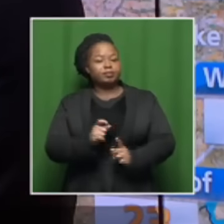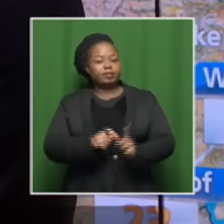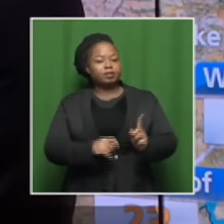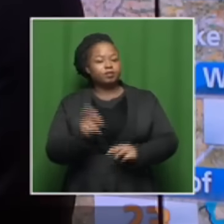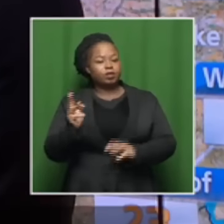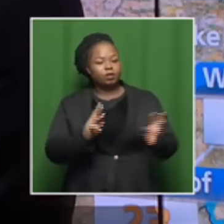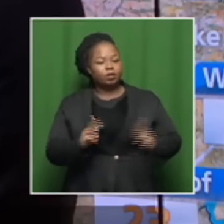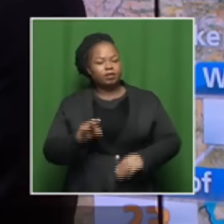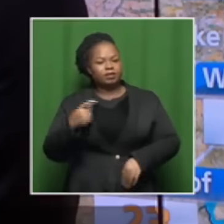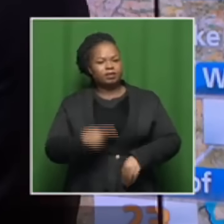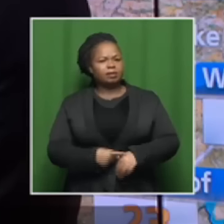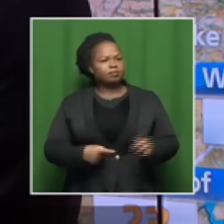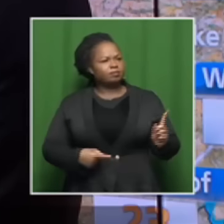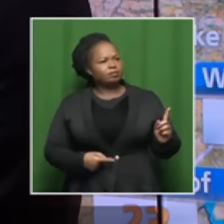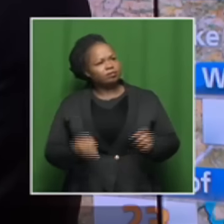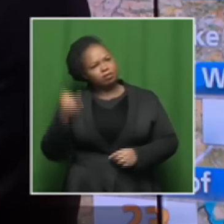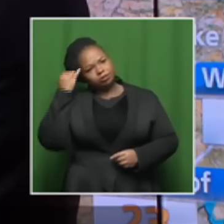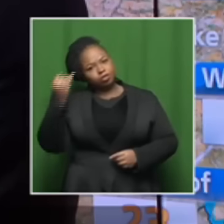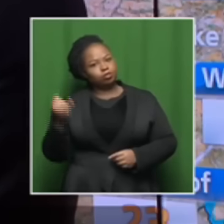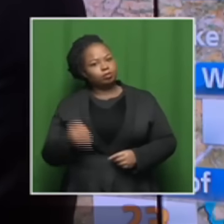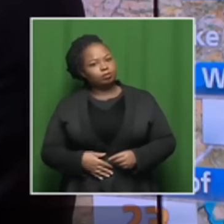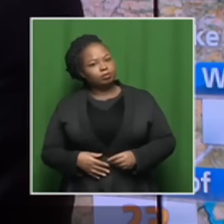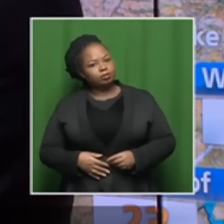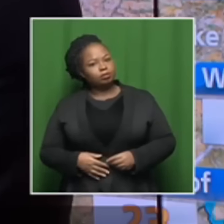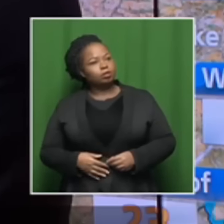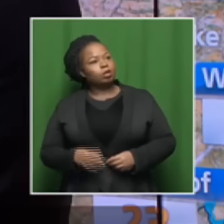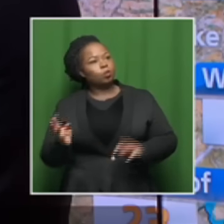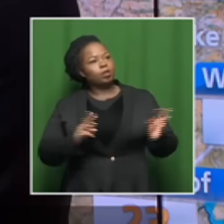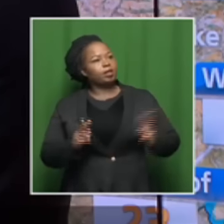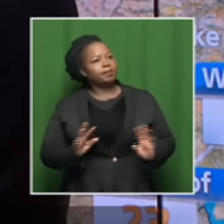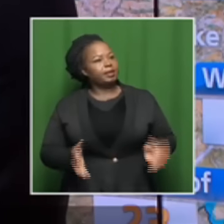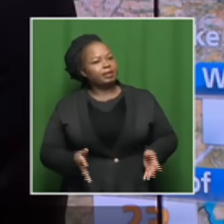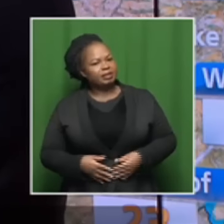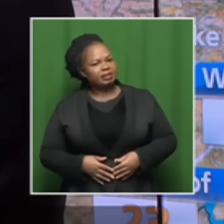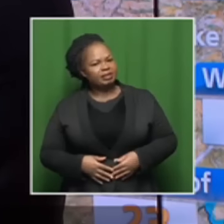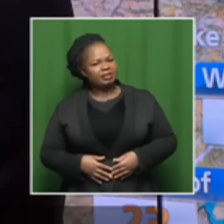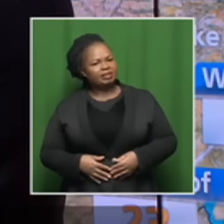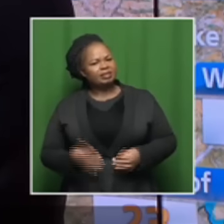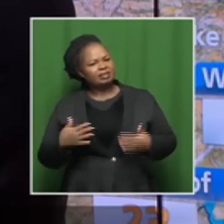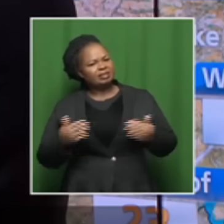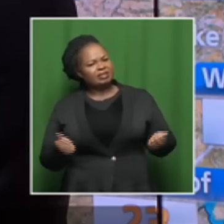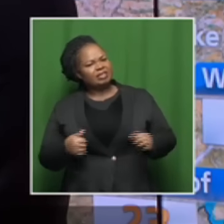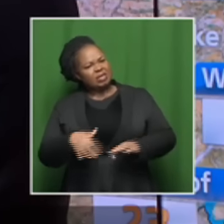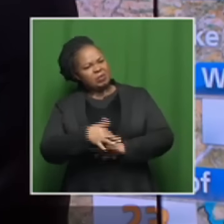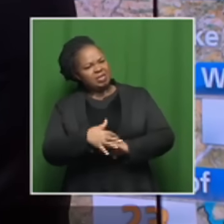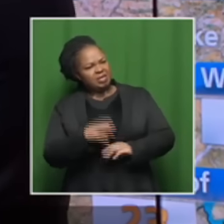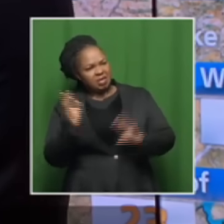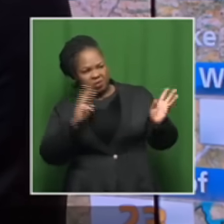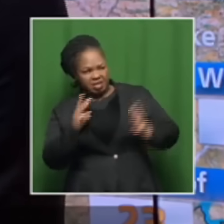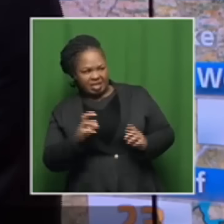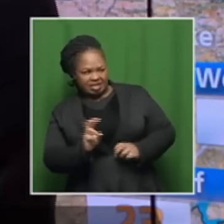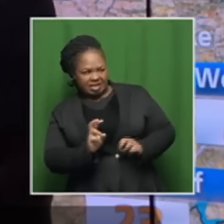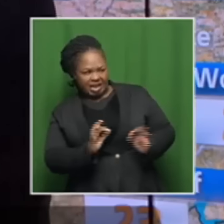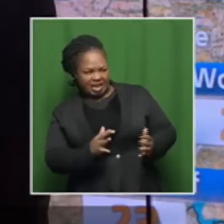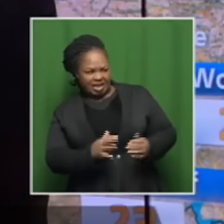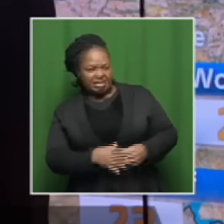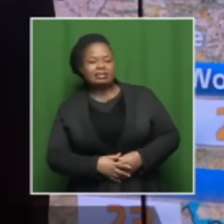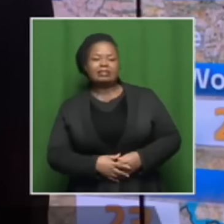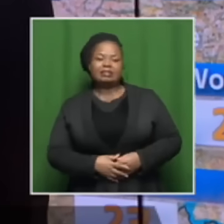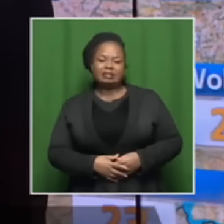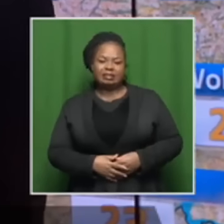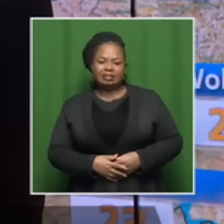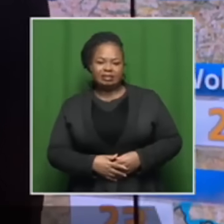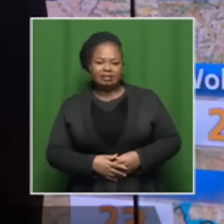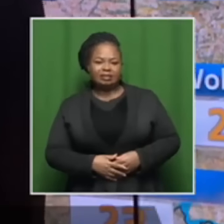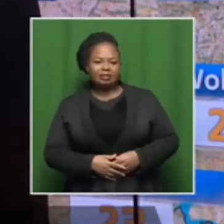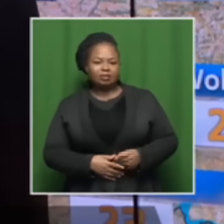time, that's all I imagine anybody speaks to you about is the weather. It's like, Simon, so outside the weather's going to be... Well, I mean, has it evolved?